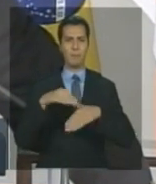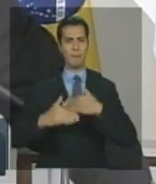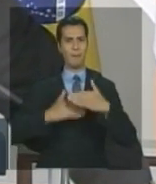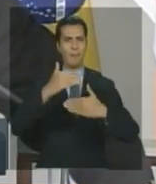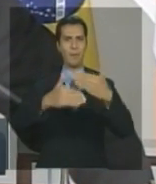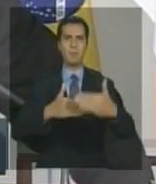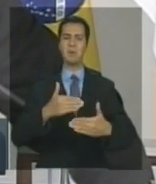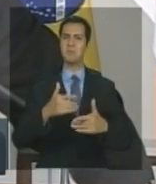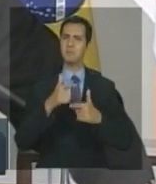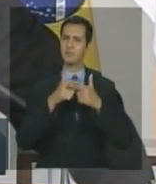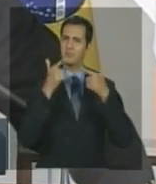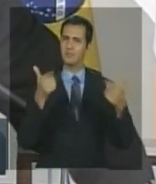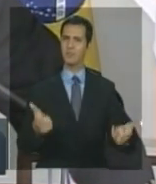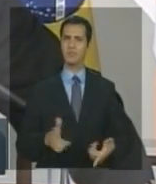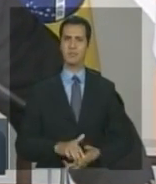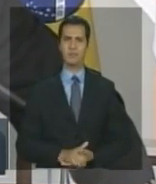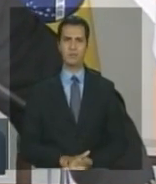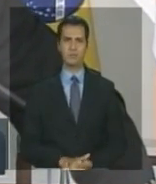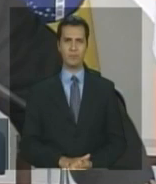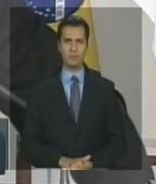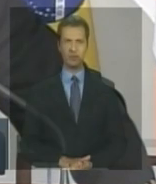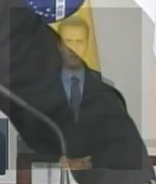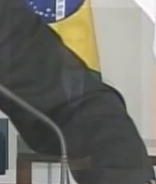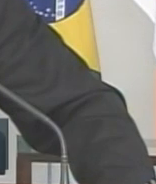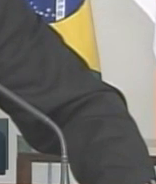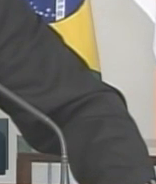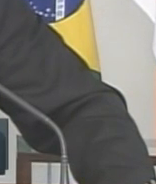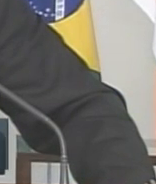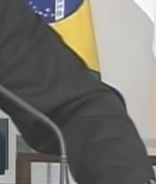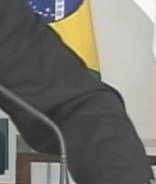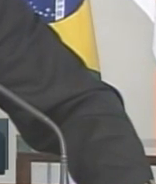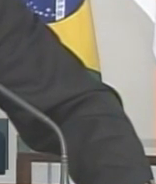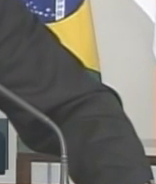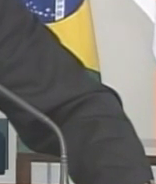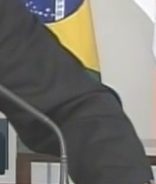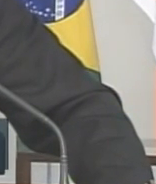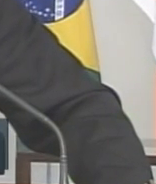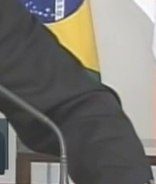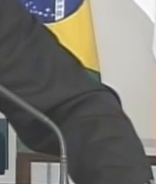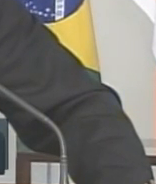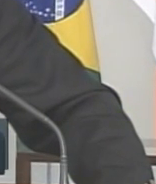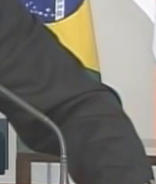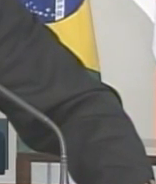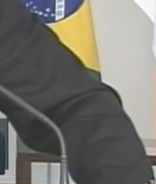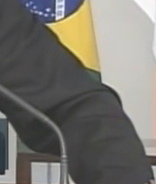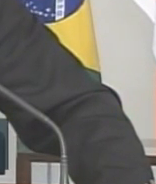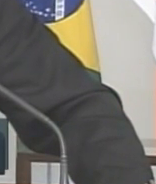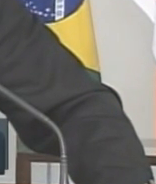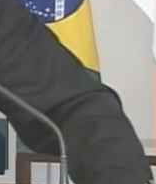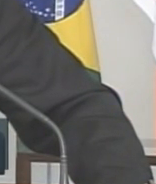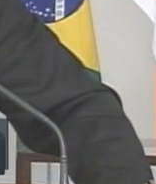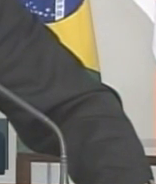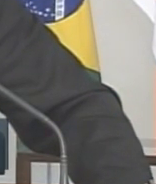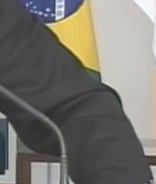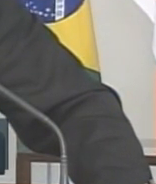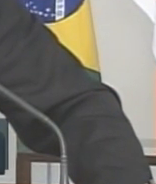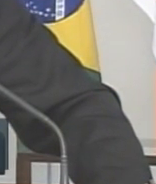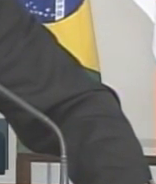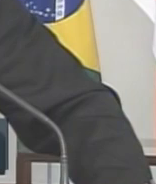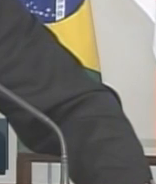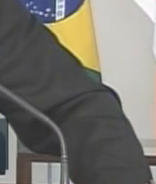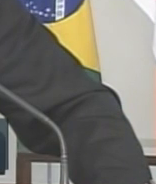the soft power that you are increasingly exercising in international fora to bring about